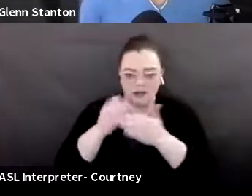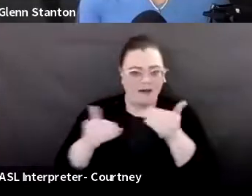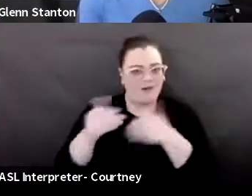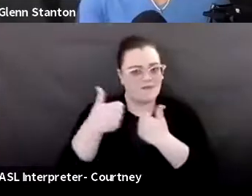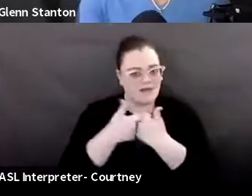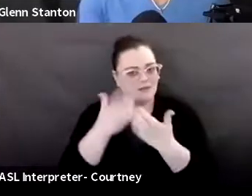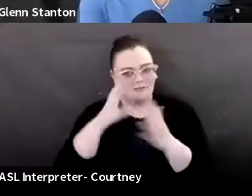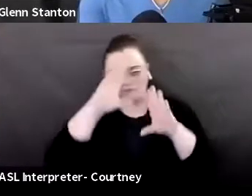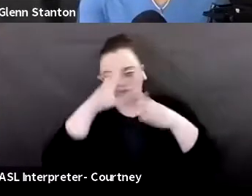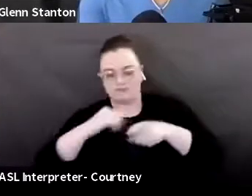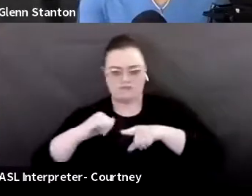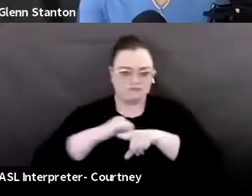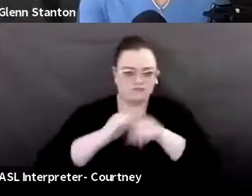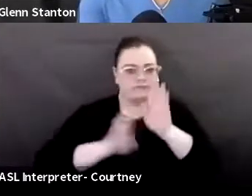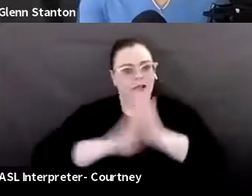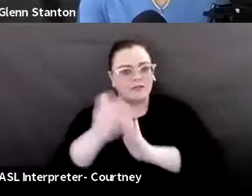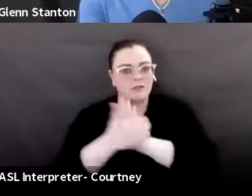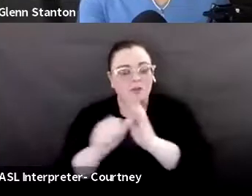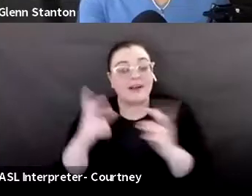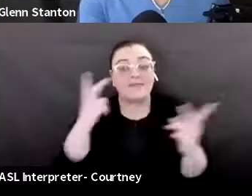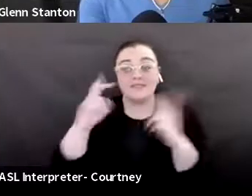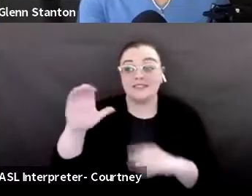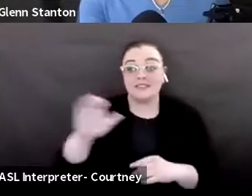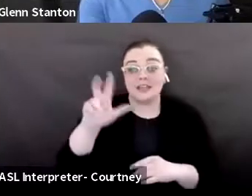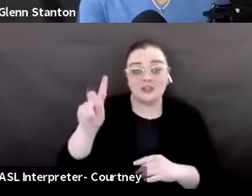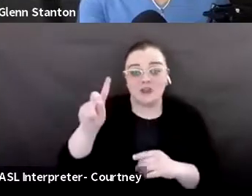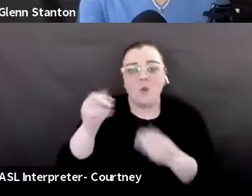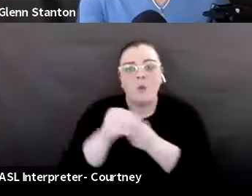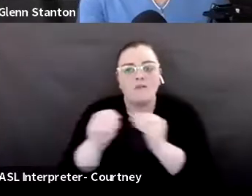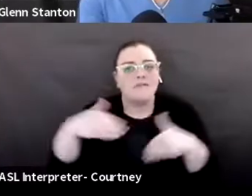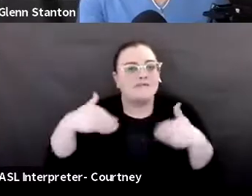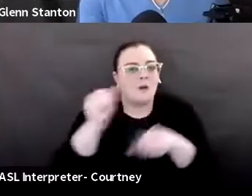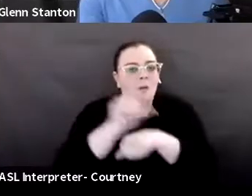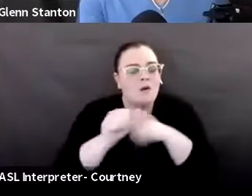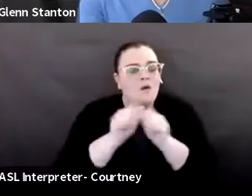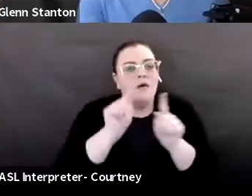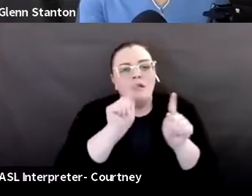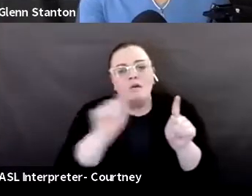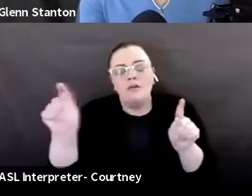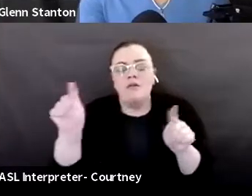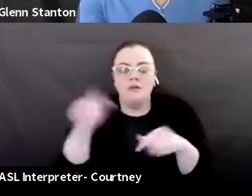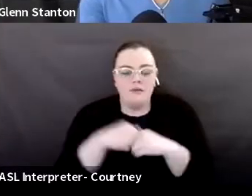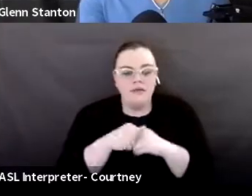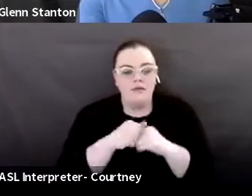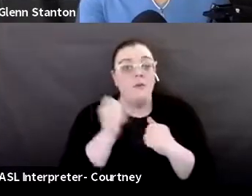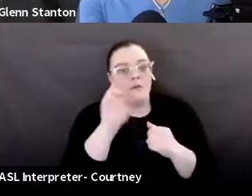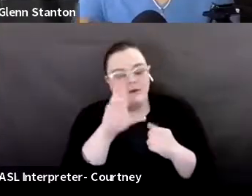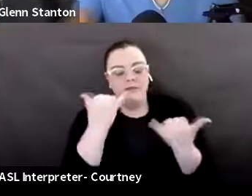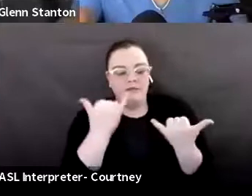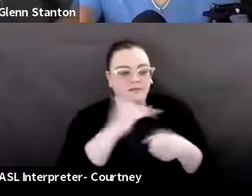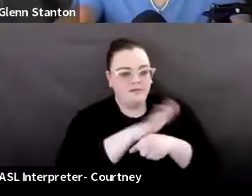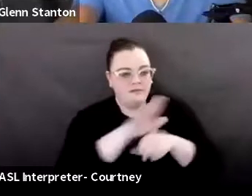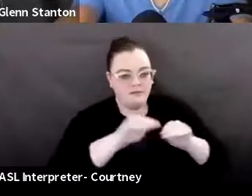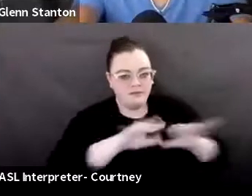casting directors that like offices that I haven't auditioned for before, or they're so because of the pandemic,